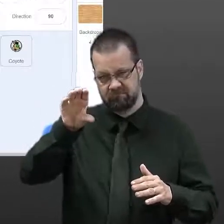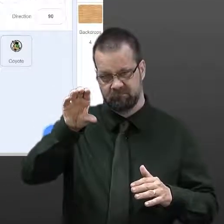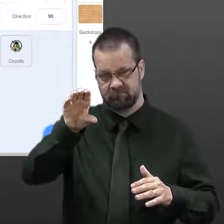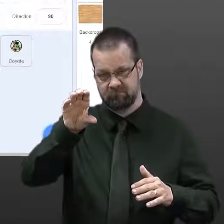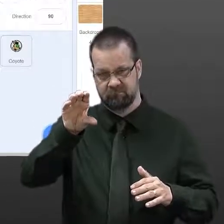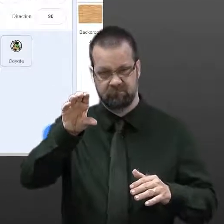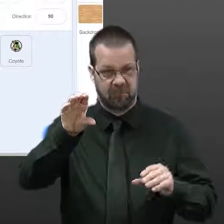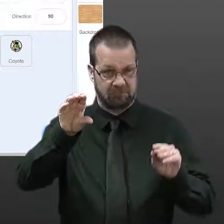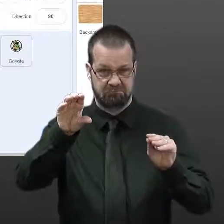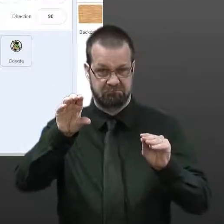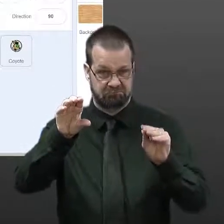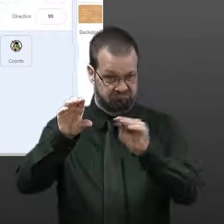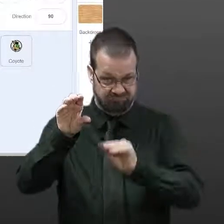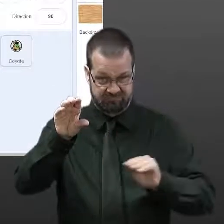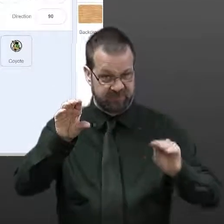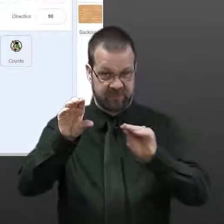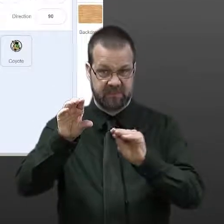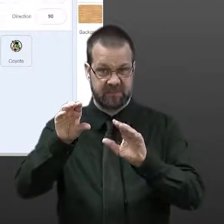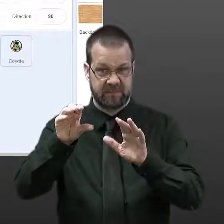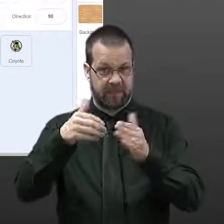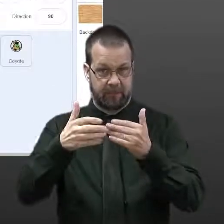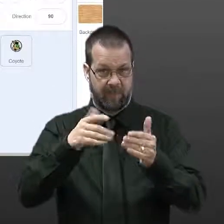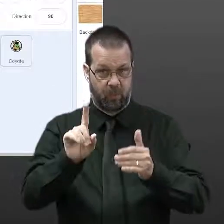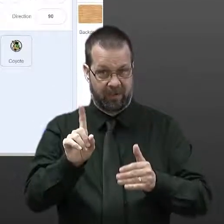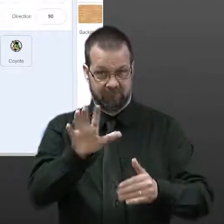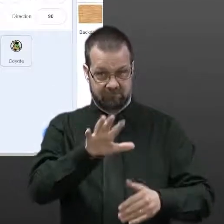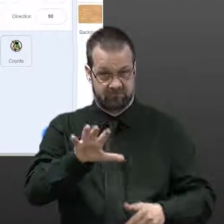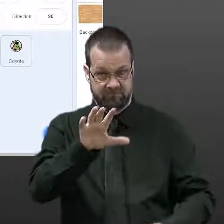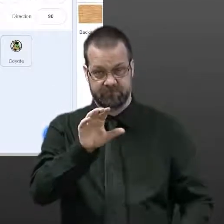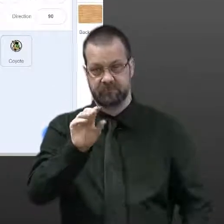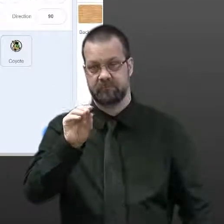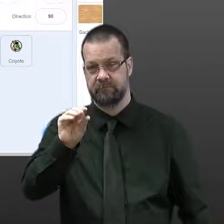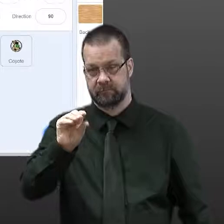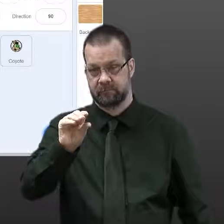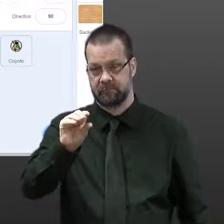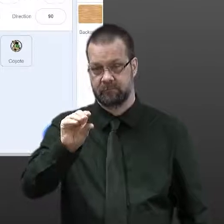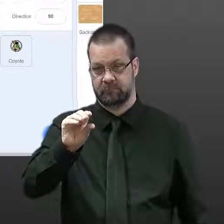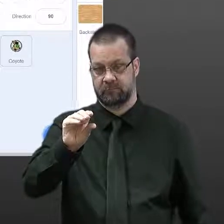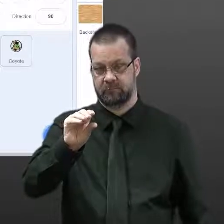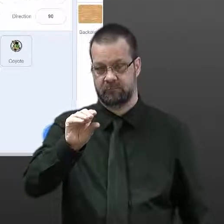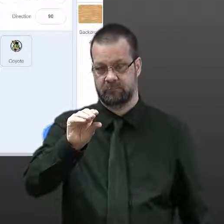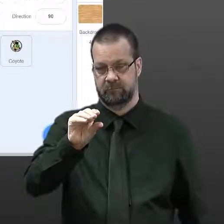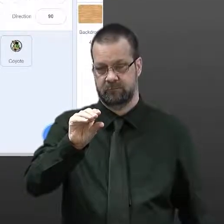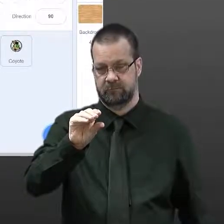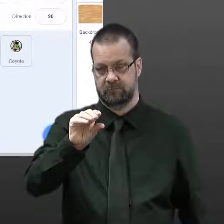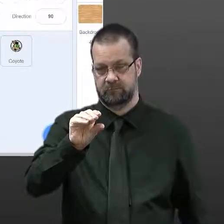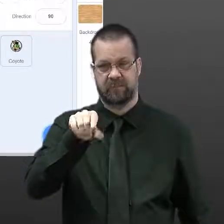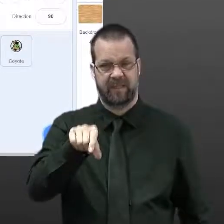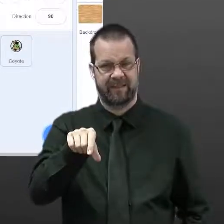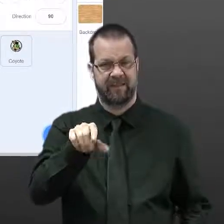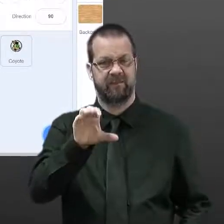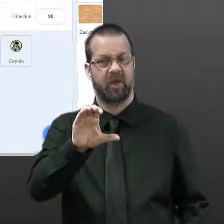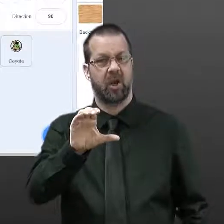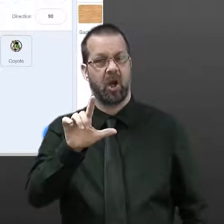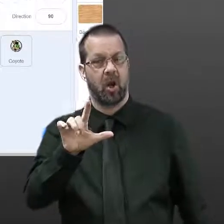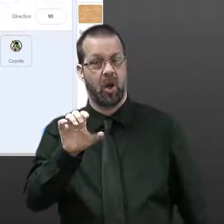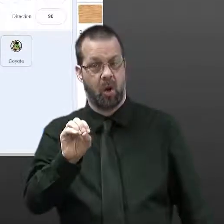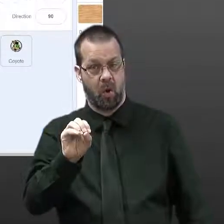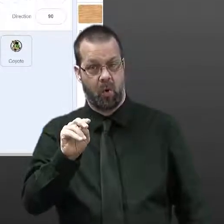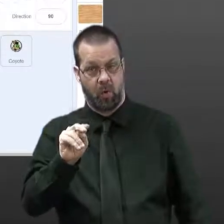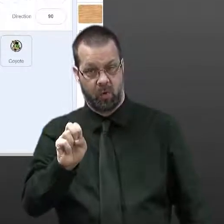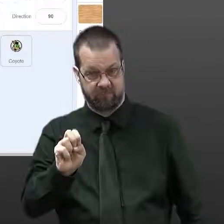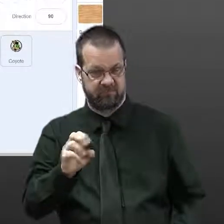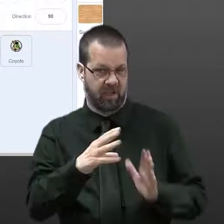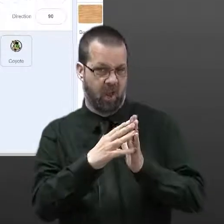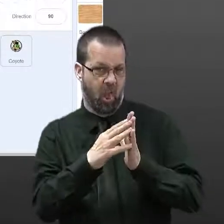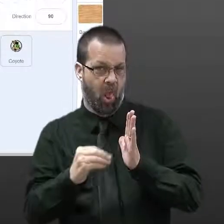And this is a hat block, so you can place it anywhere on your workspace. So when I start as a clone, we are